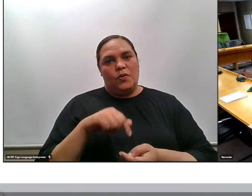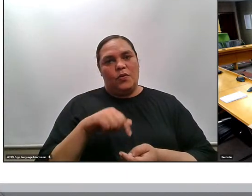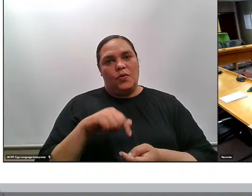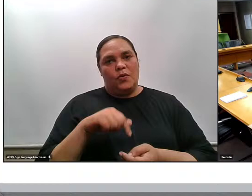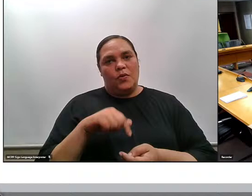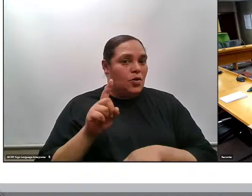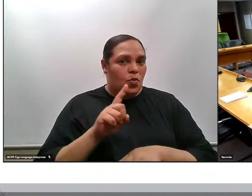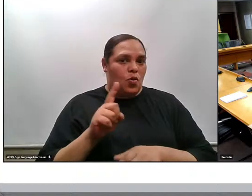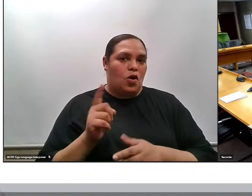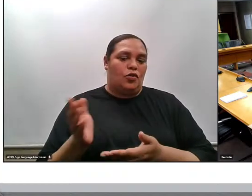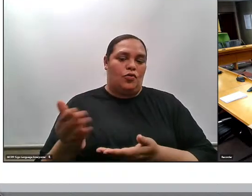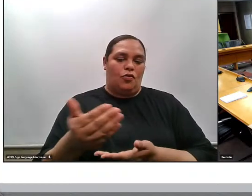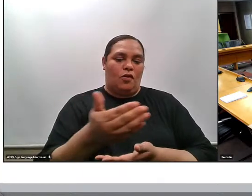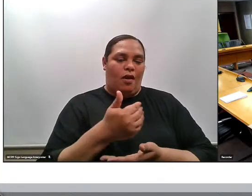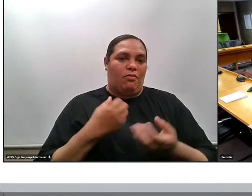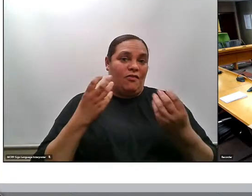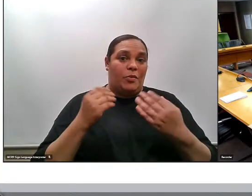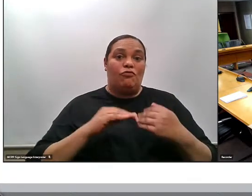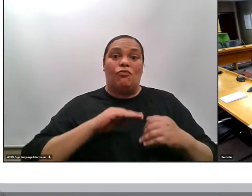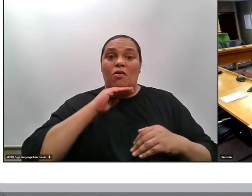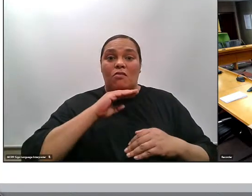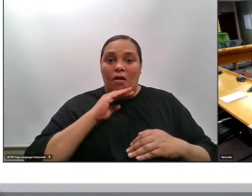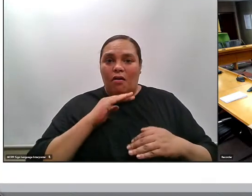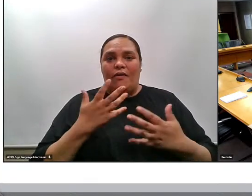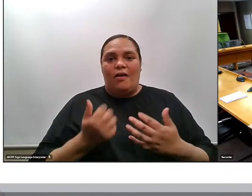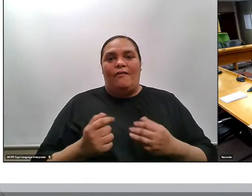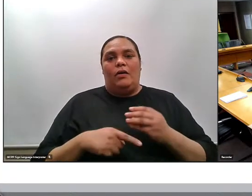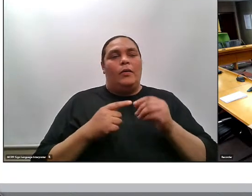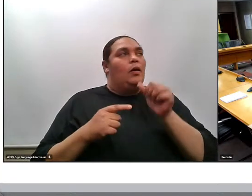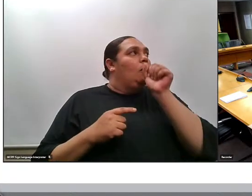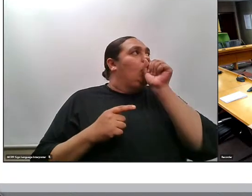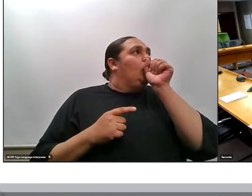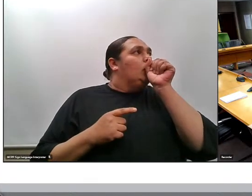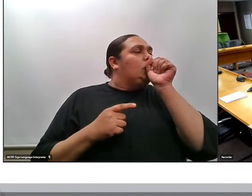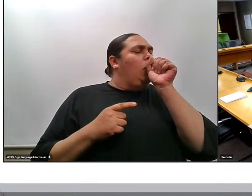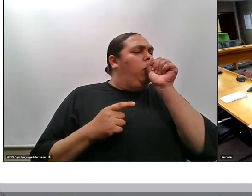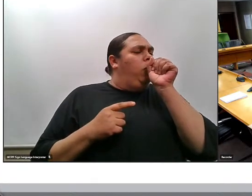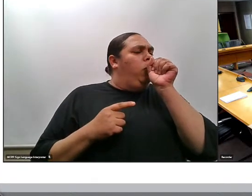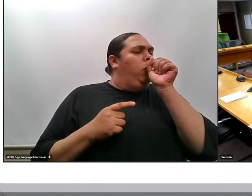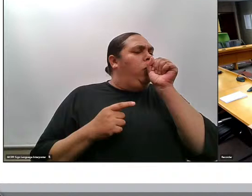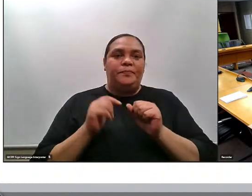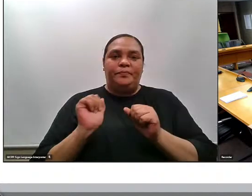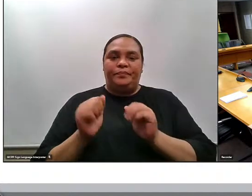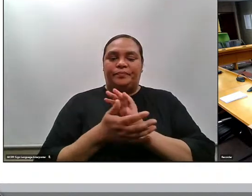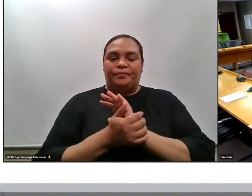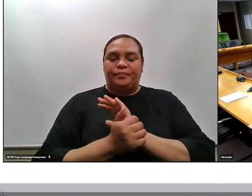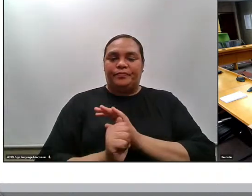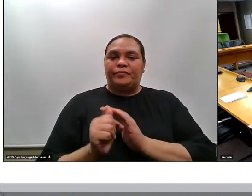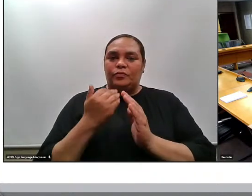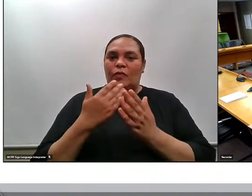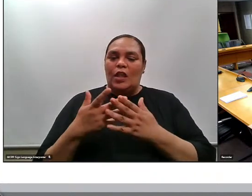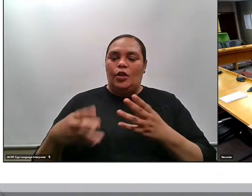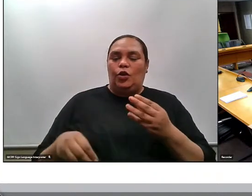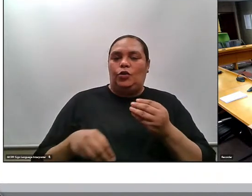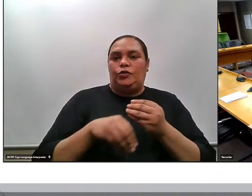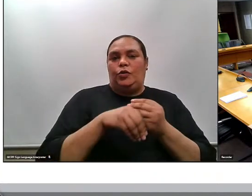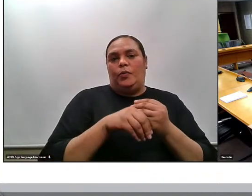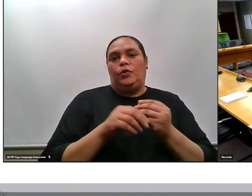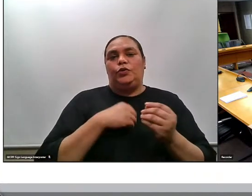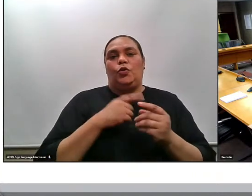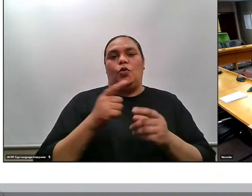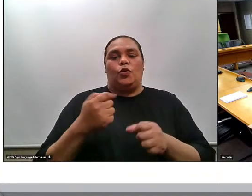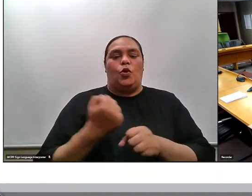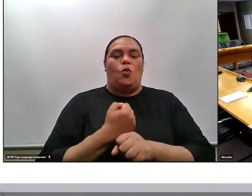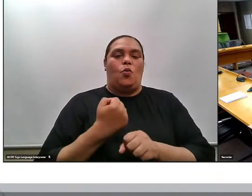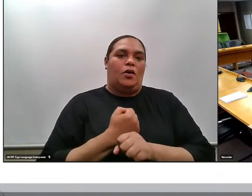to gather as much information regarding the potential to come and contribute to the